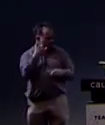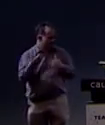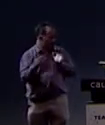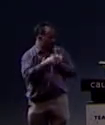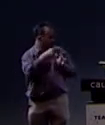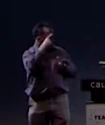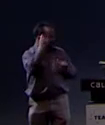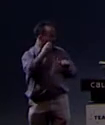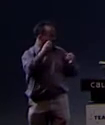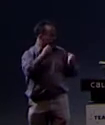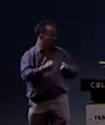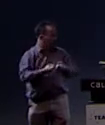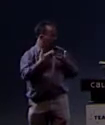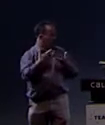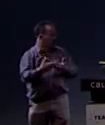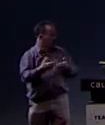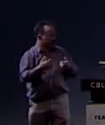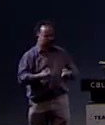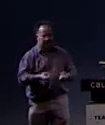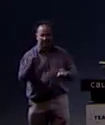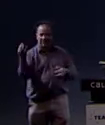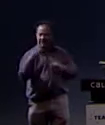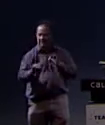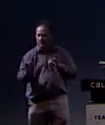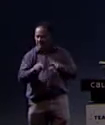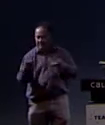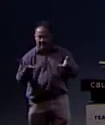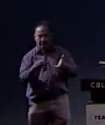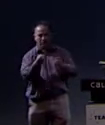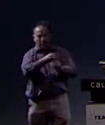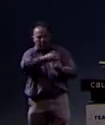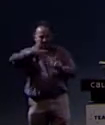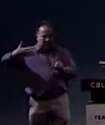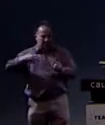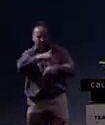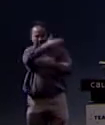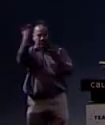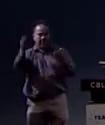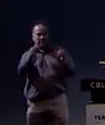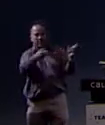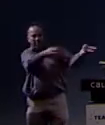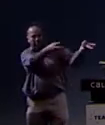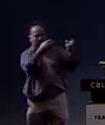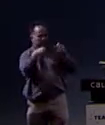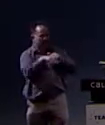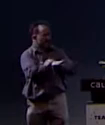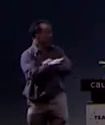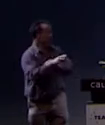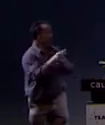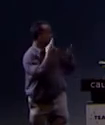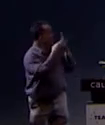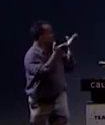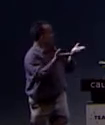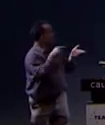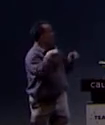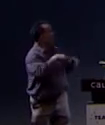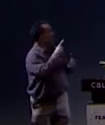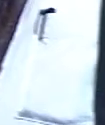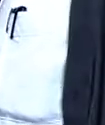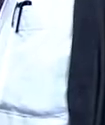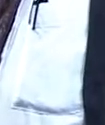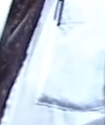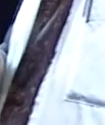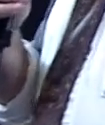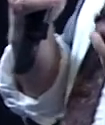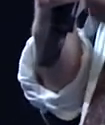the gesture is as simple as this. I wanted to amplify space by drawing the media into the space of the viewer. And this is what I refer to as hybrid,